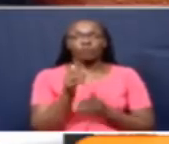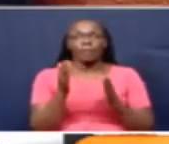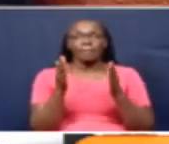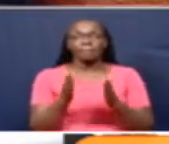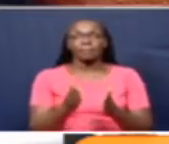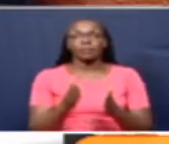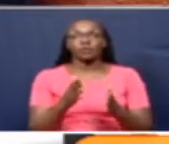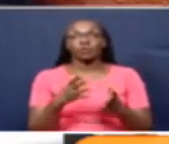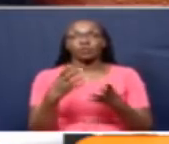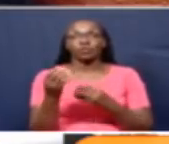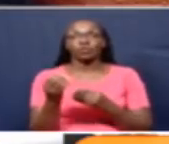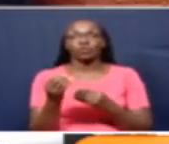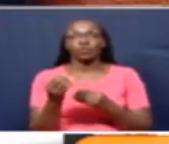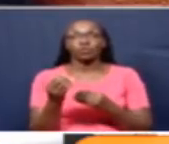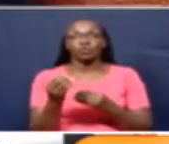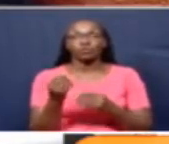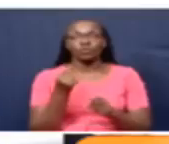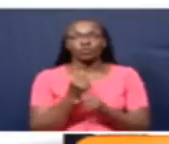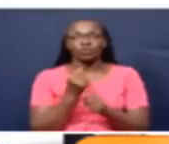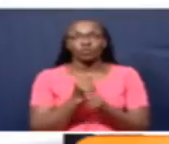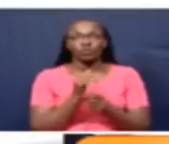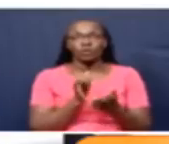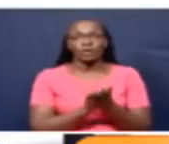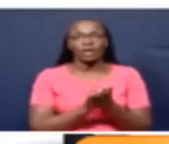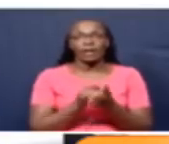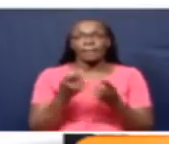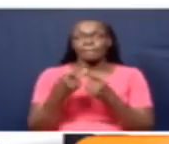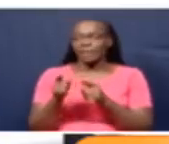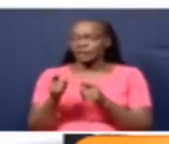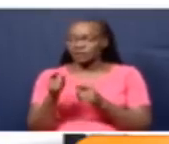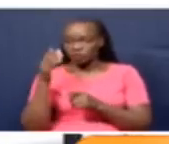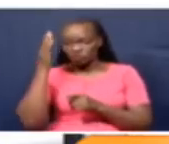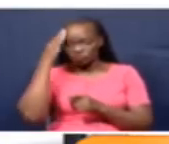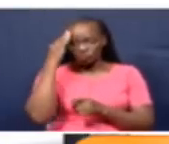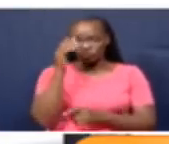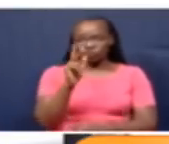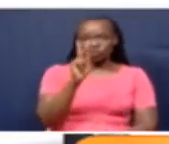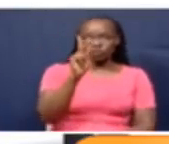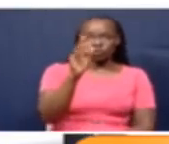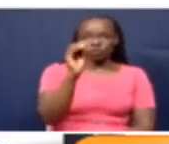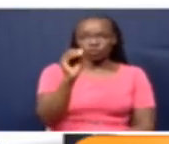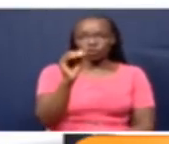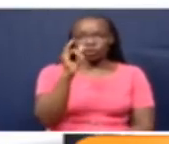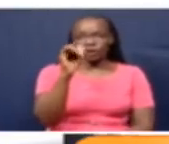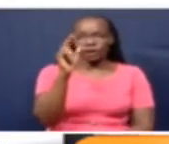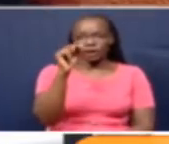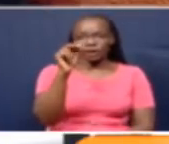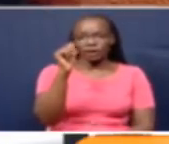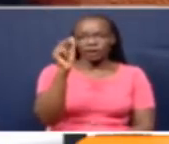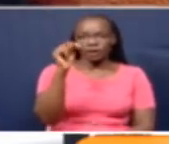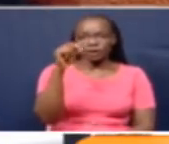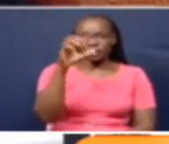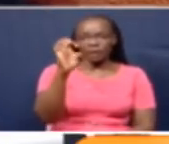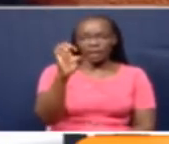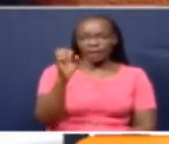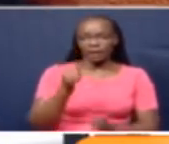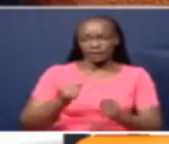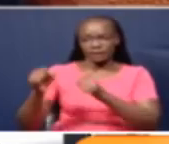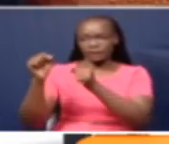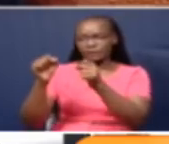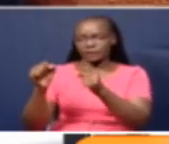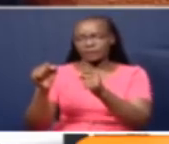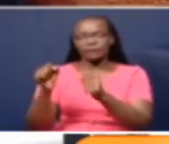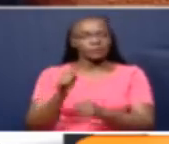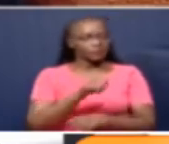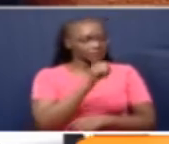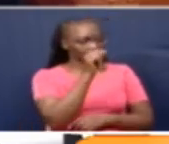he didn't. Sal, on Koinange Street, you had Sal's spot, right? Sal Davis' night spot. Sal Davis'